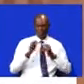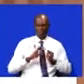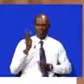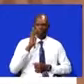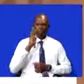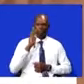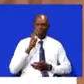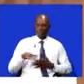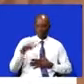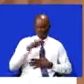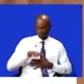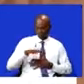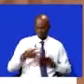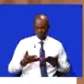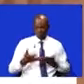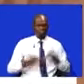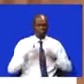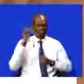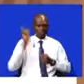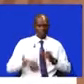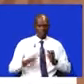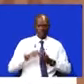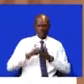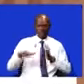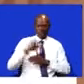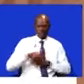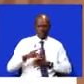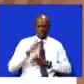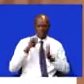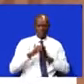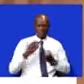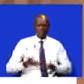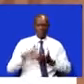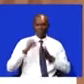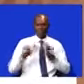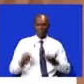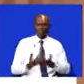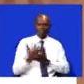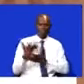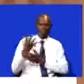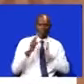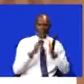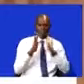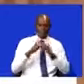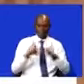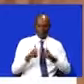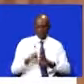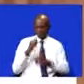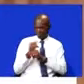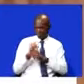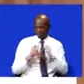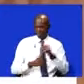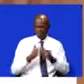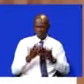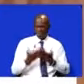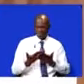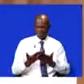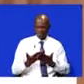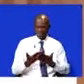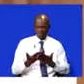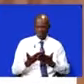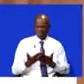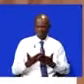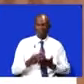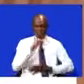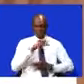that is paramount for the survival of the trees and the ecosystems that we're restoring, the labor, which is a job opportunity for our